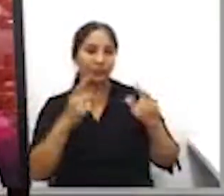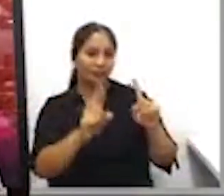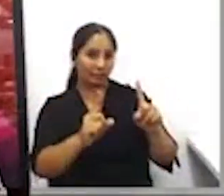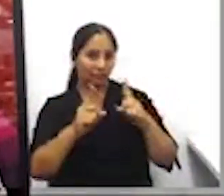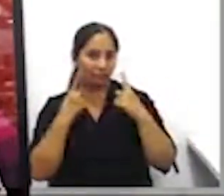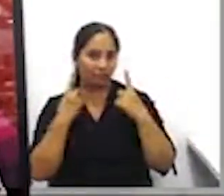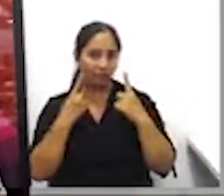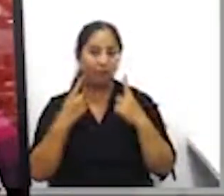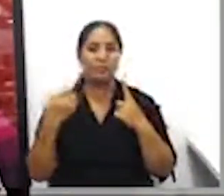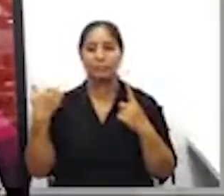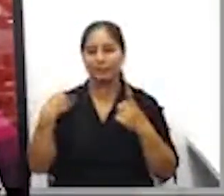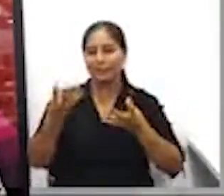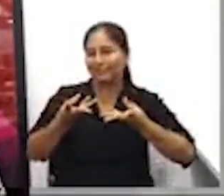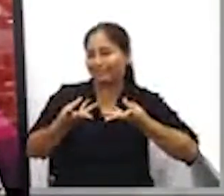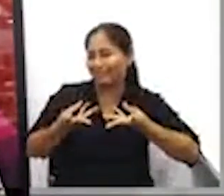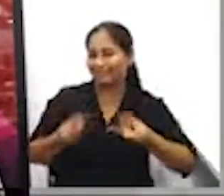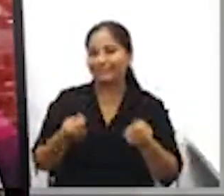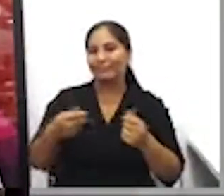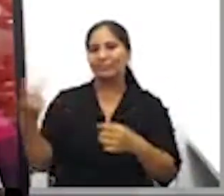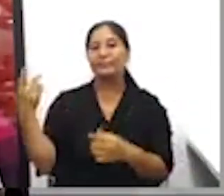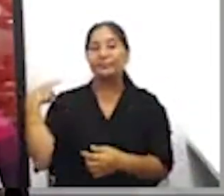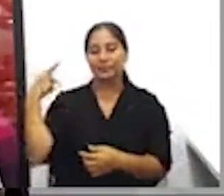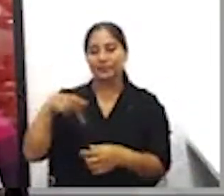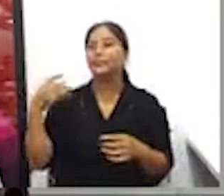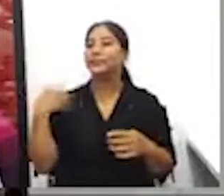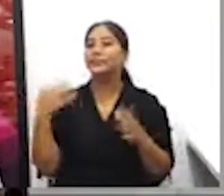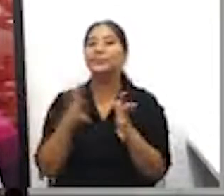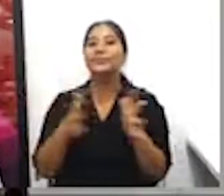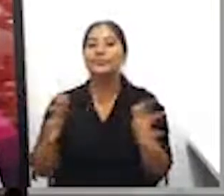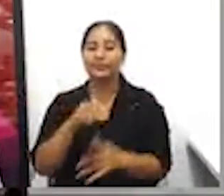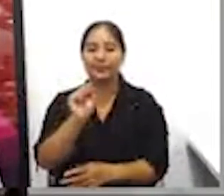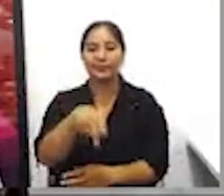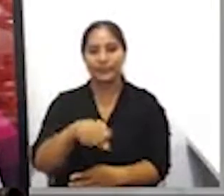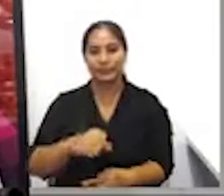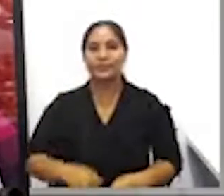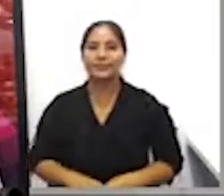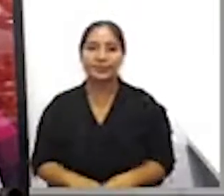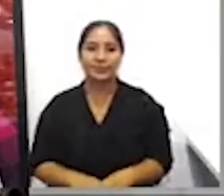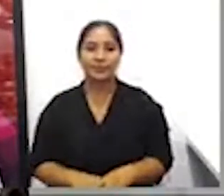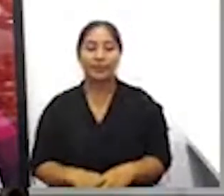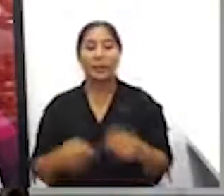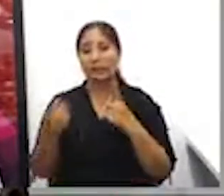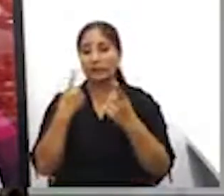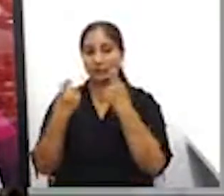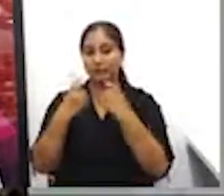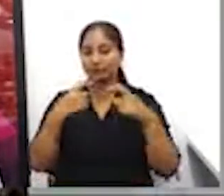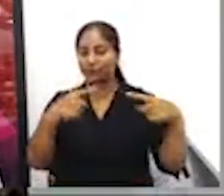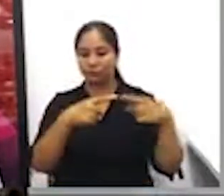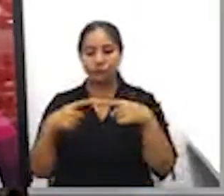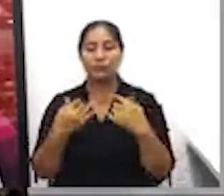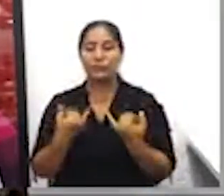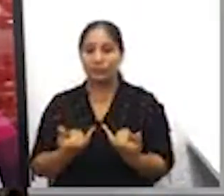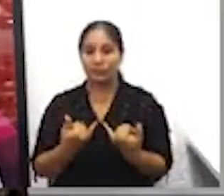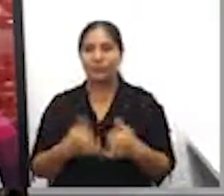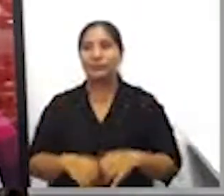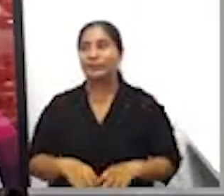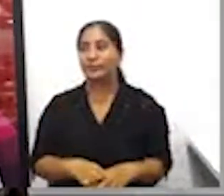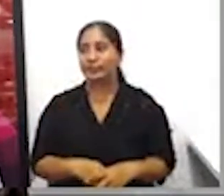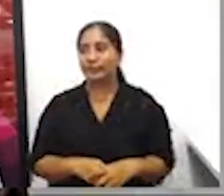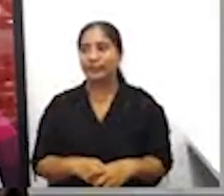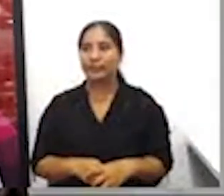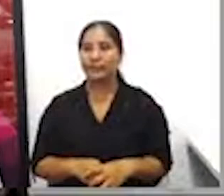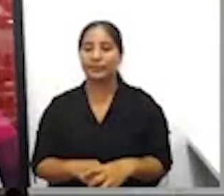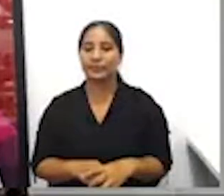well. And I think next is our turn to answer some questions. Now for the audience here to answer